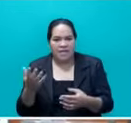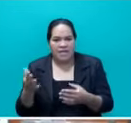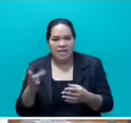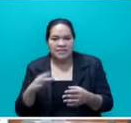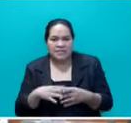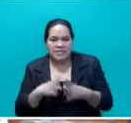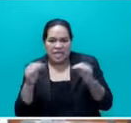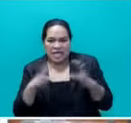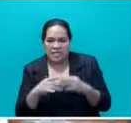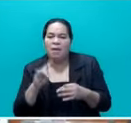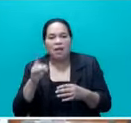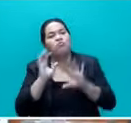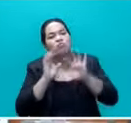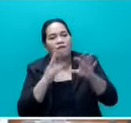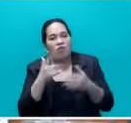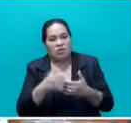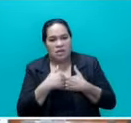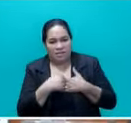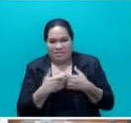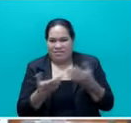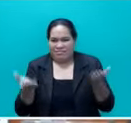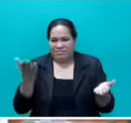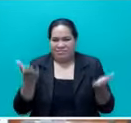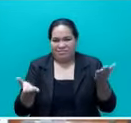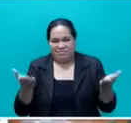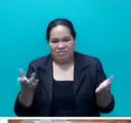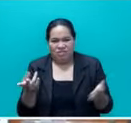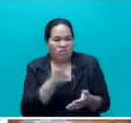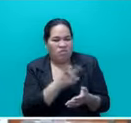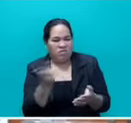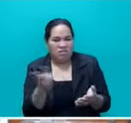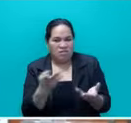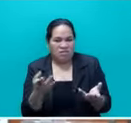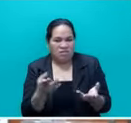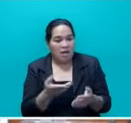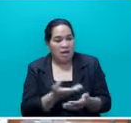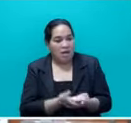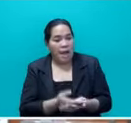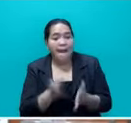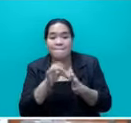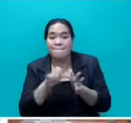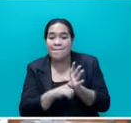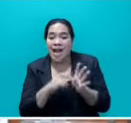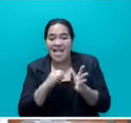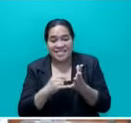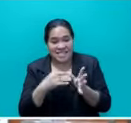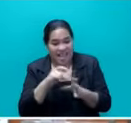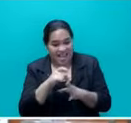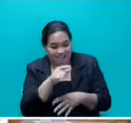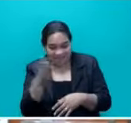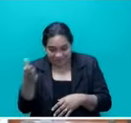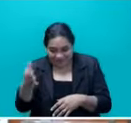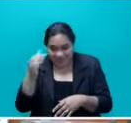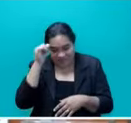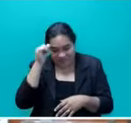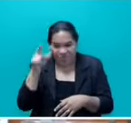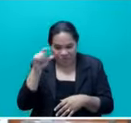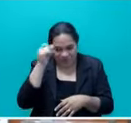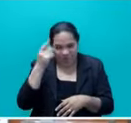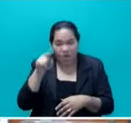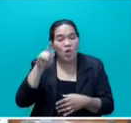and the cart situation. Honorable Prasad would know about this. He was at the university then as a lecturer, I'm saying not as a student.